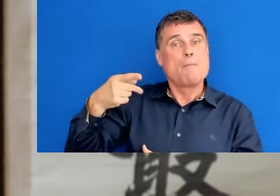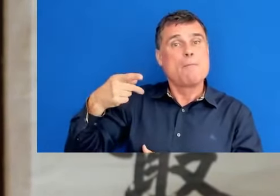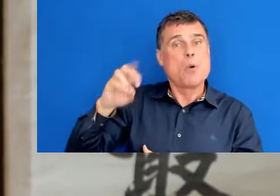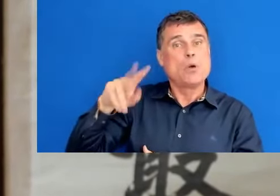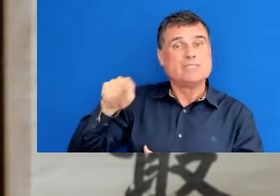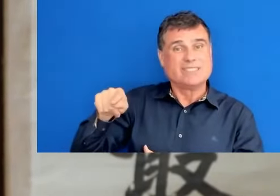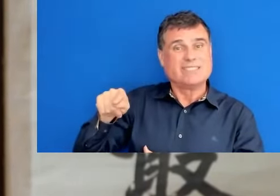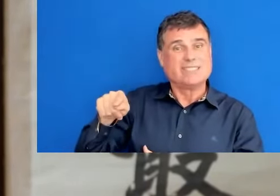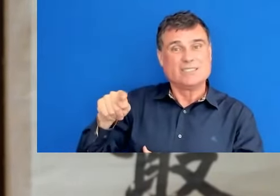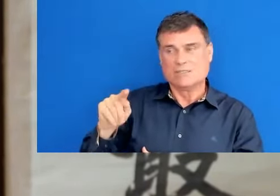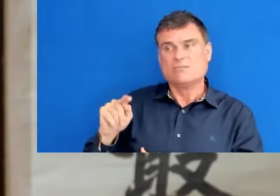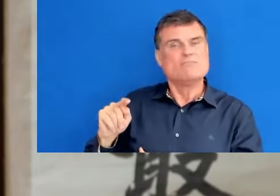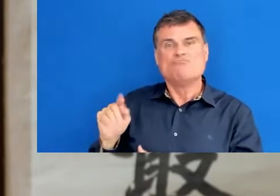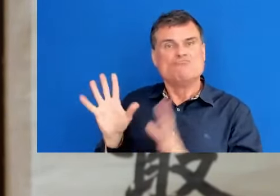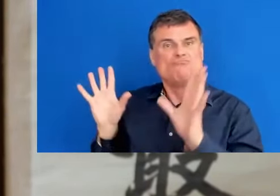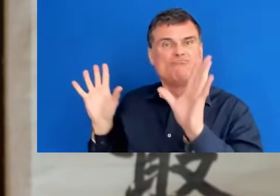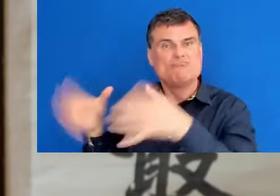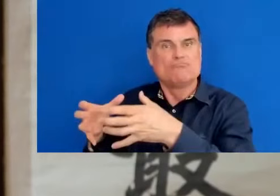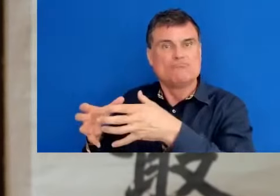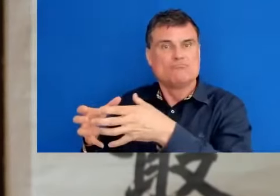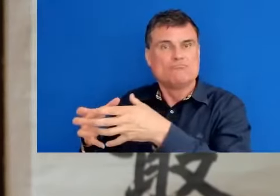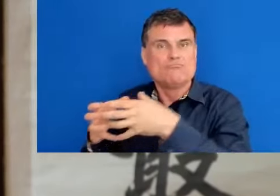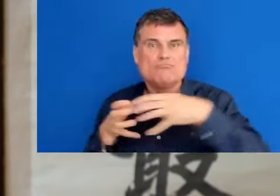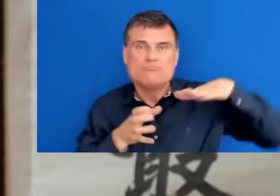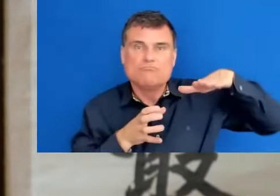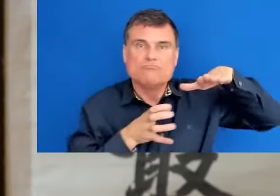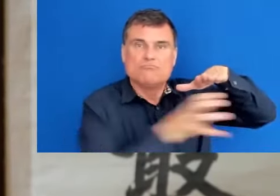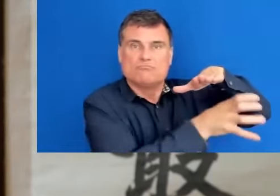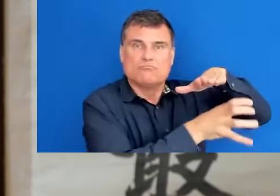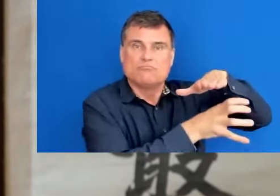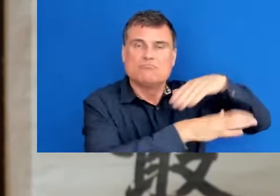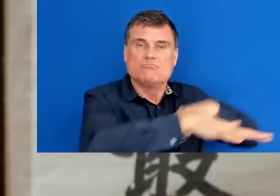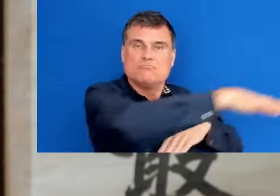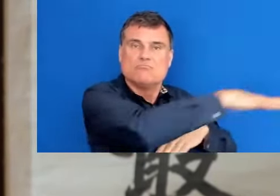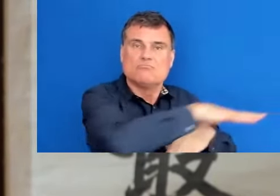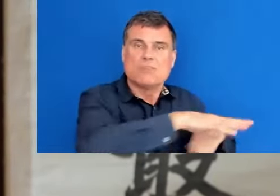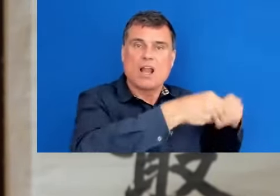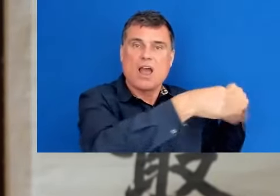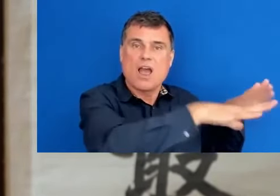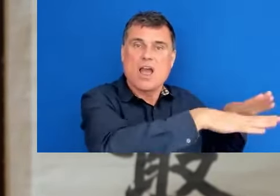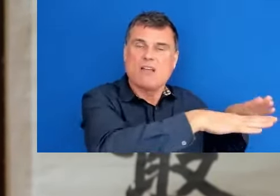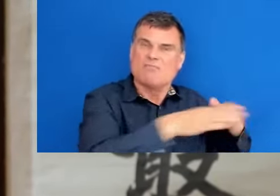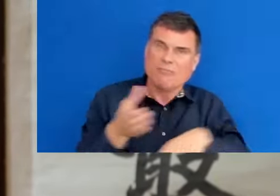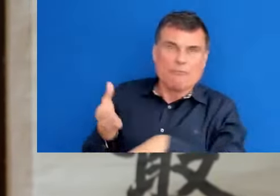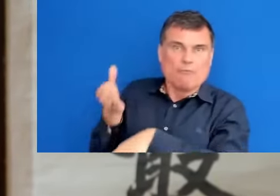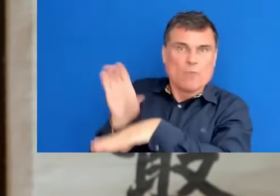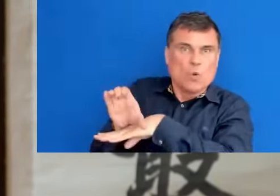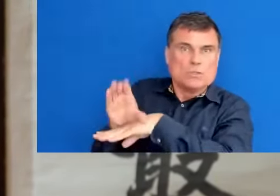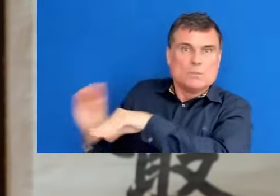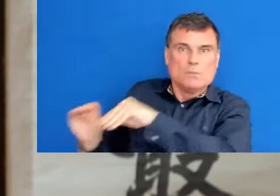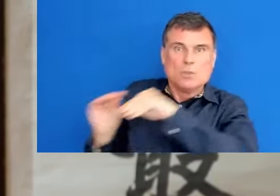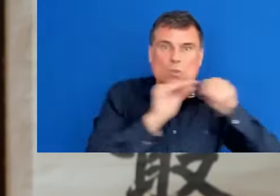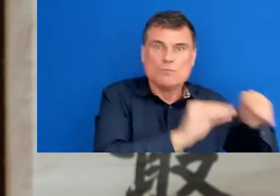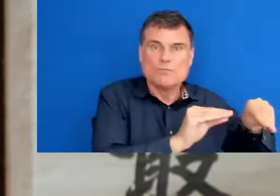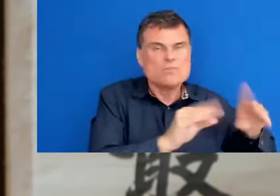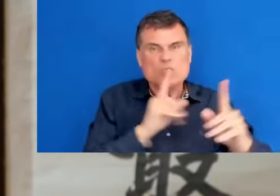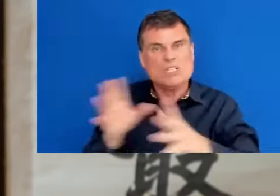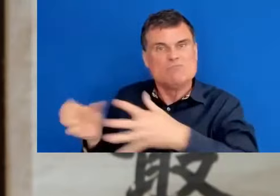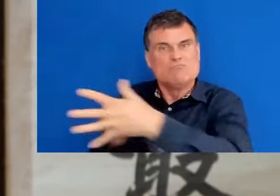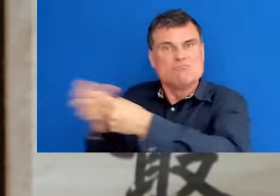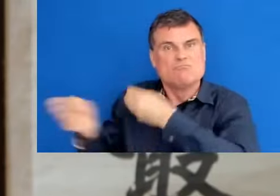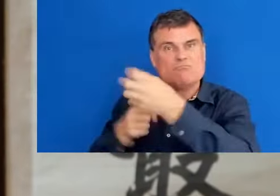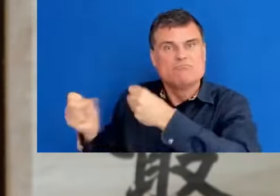were removed because all natives had to go on to reserves or they would be arrested, and they couldn't leave the